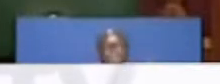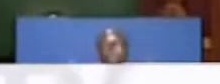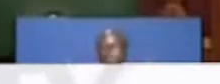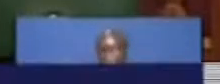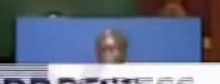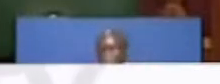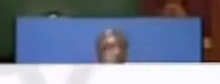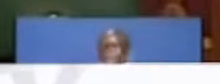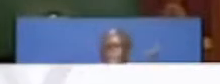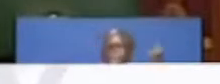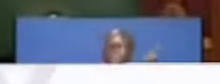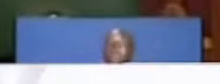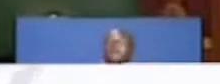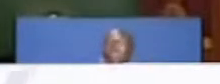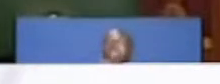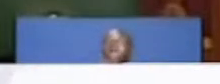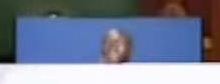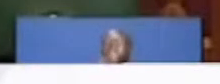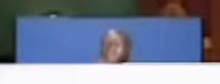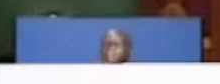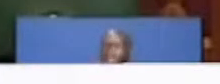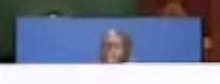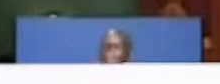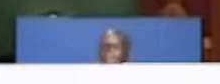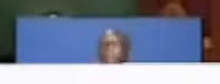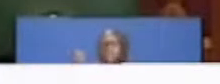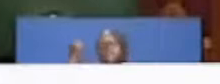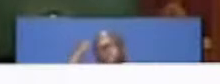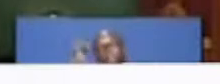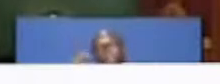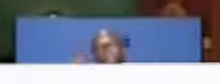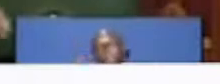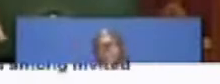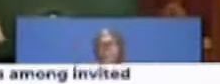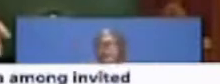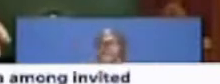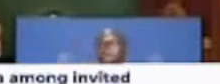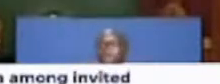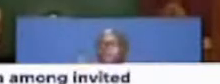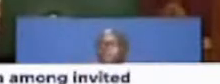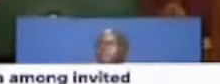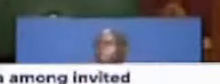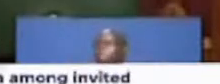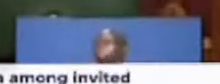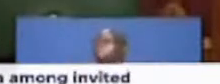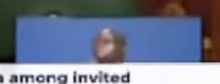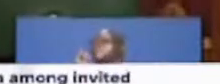of our nations defined dignity as freedom from want and freedom from fear.